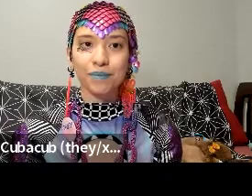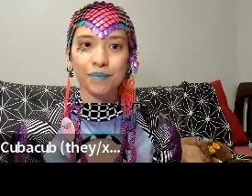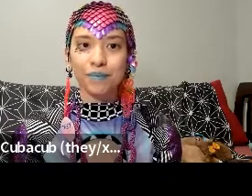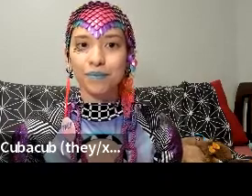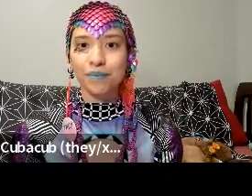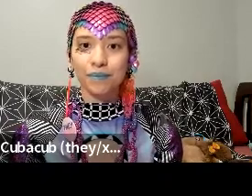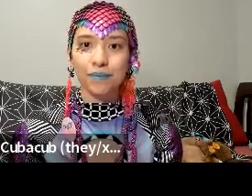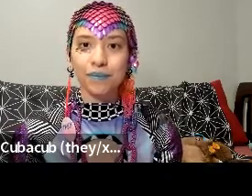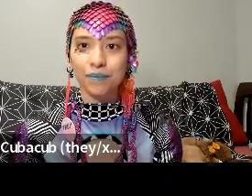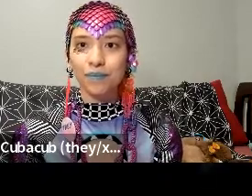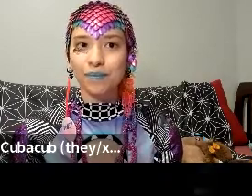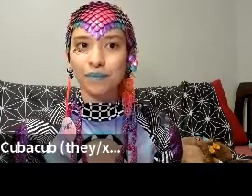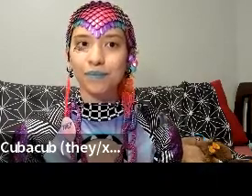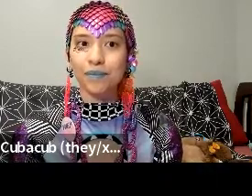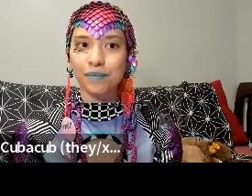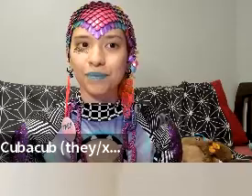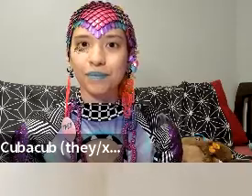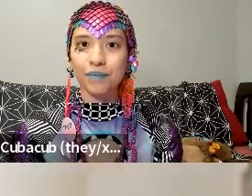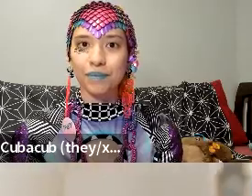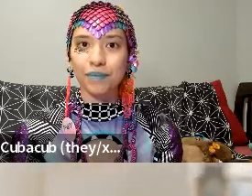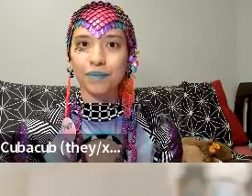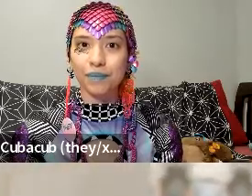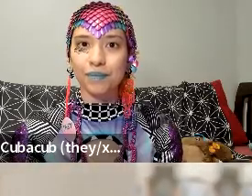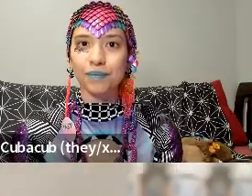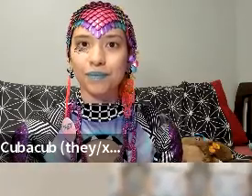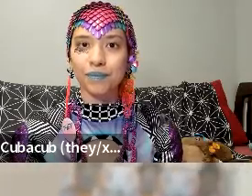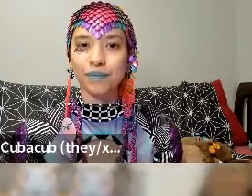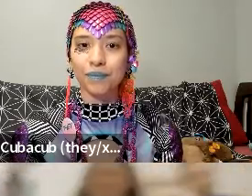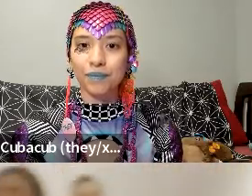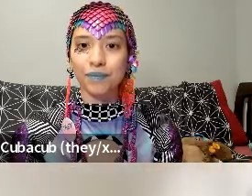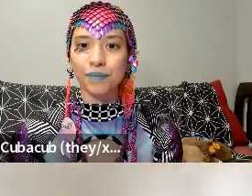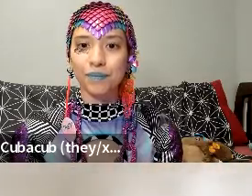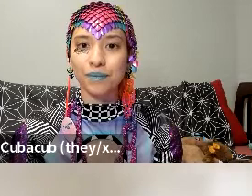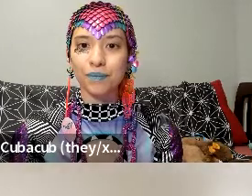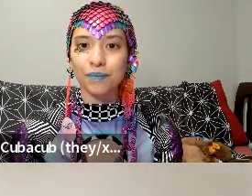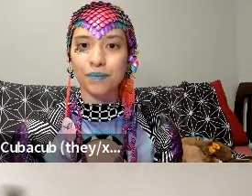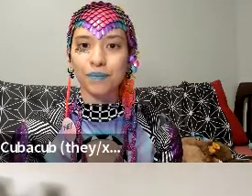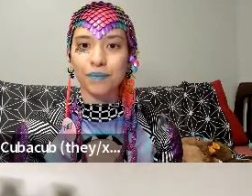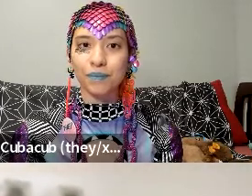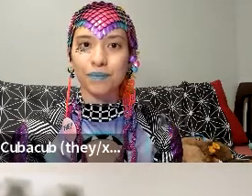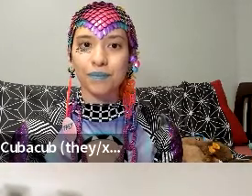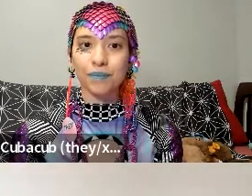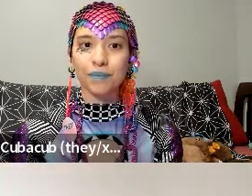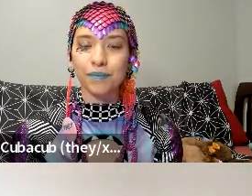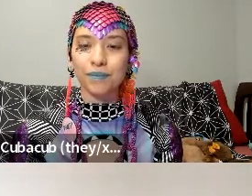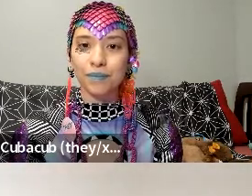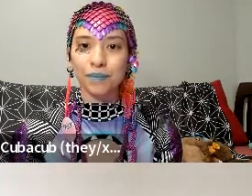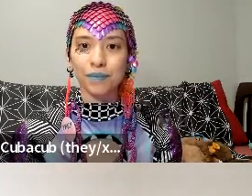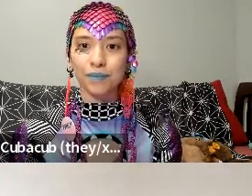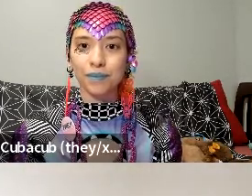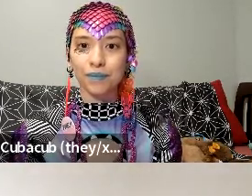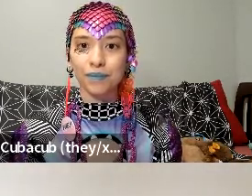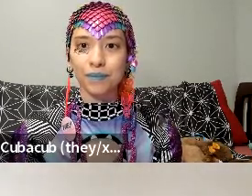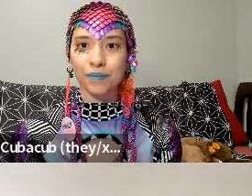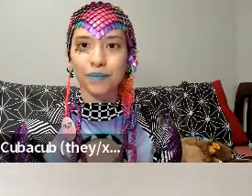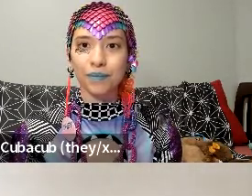me? Elbow crutches for the Duchess, and she strapped up on her feet. Everybody clap your hands for Miss Alexis,